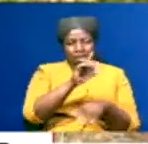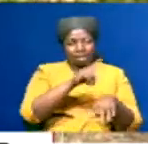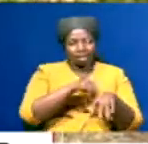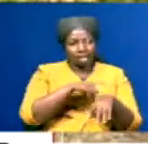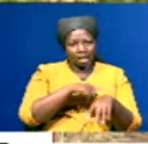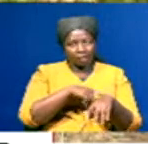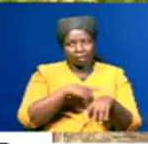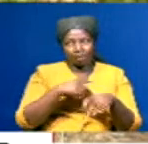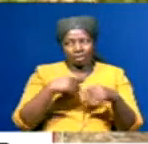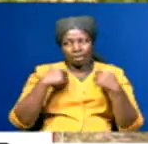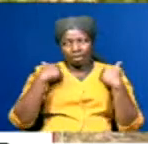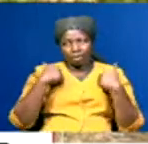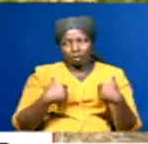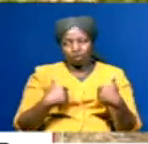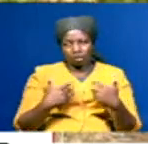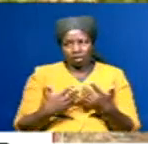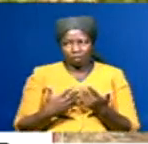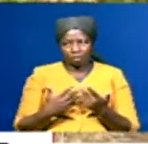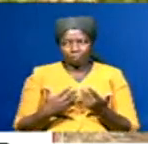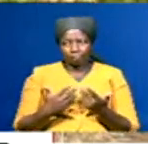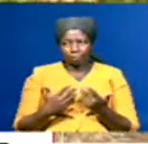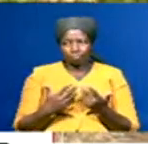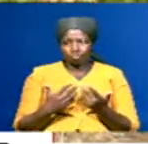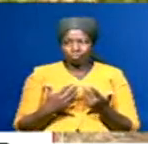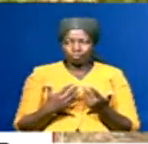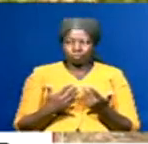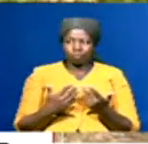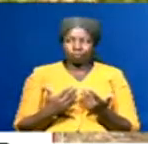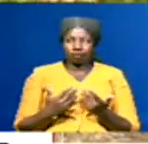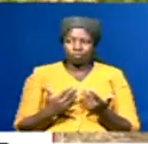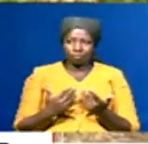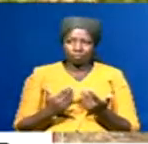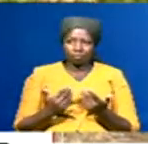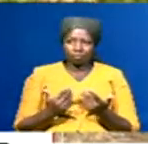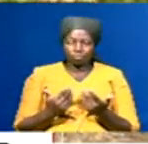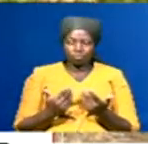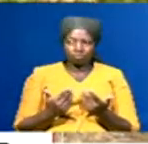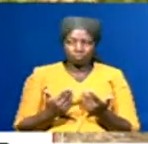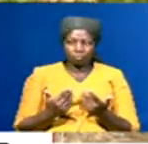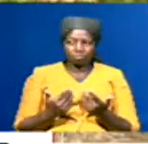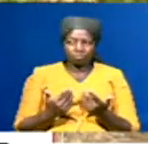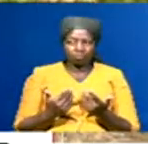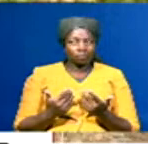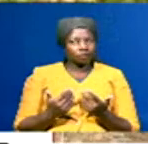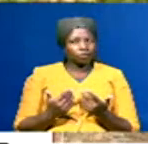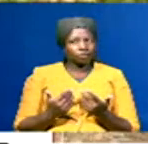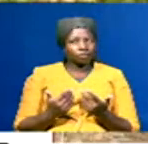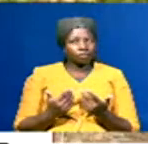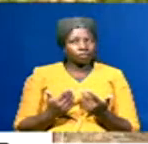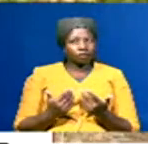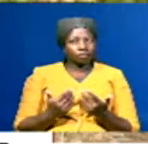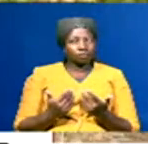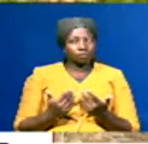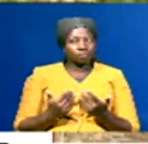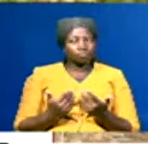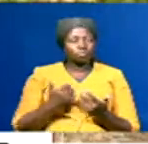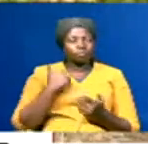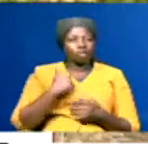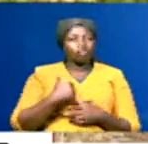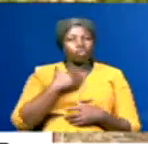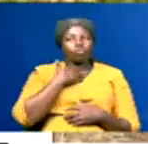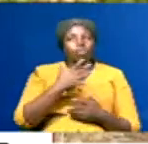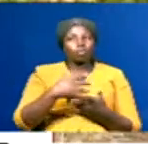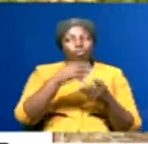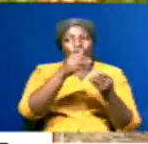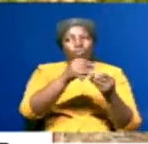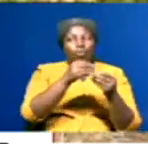I knew myself. And then the more that they got to me, the more I want to go closer to